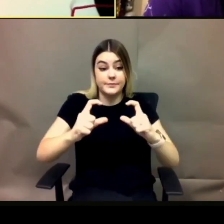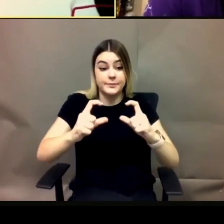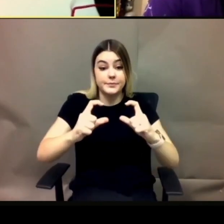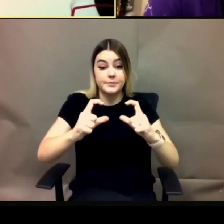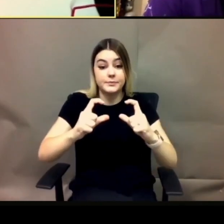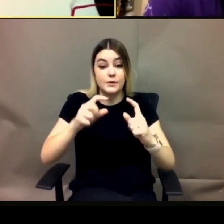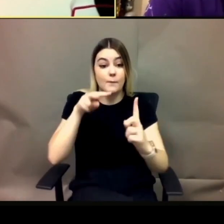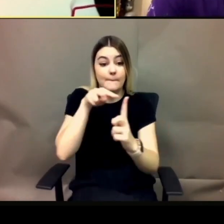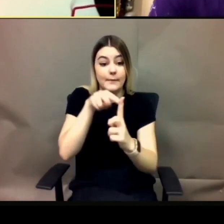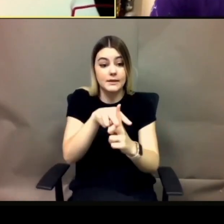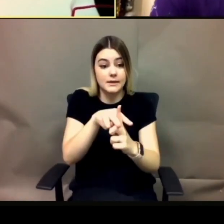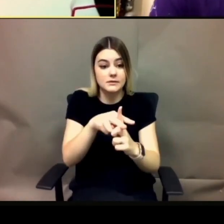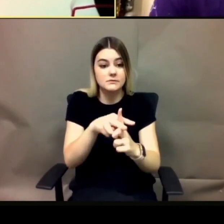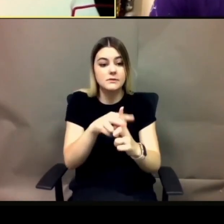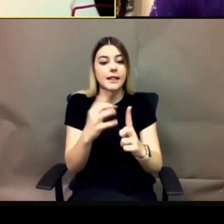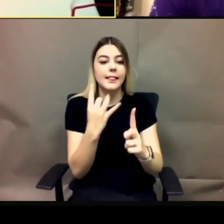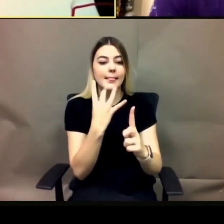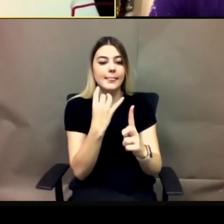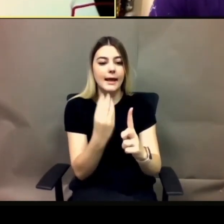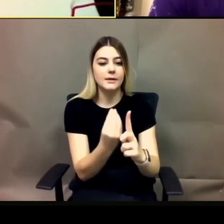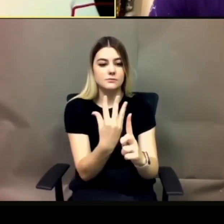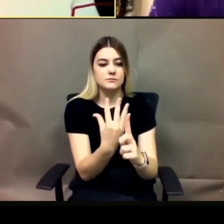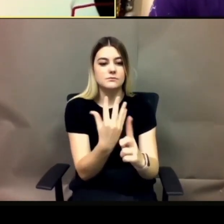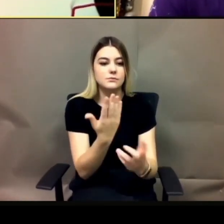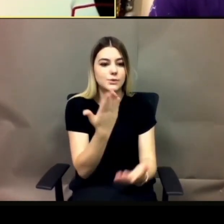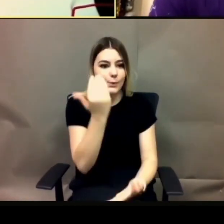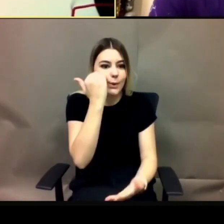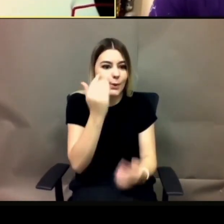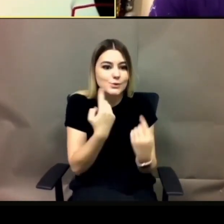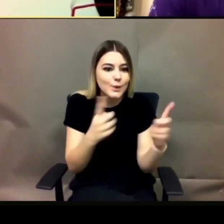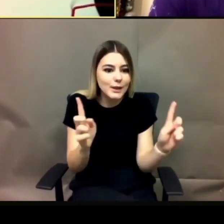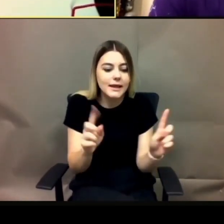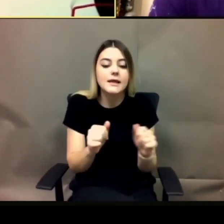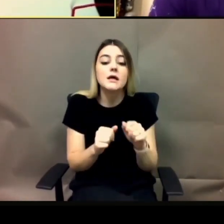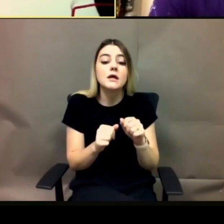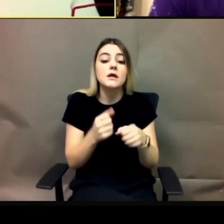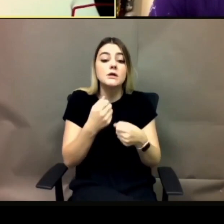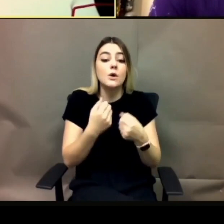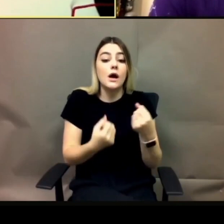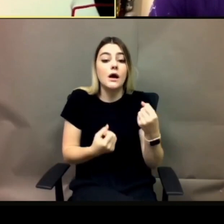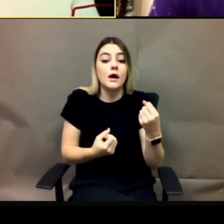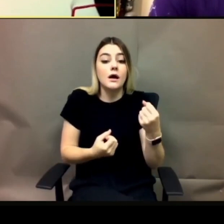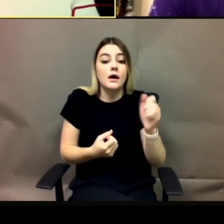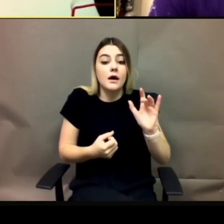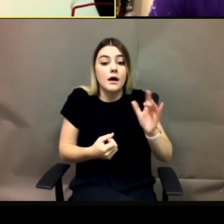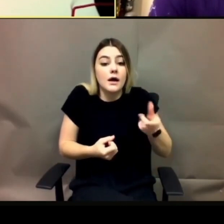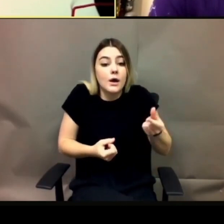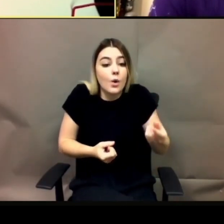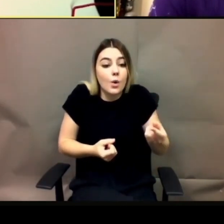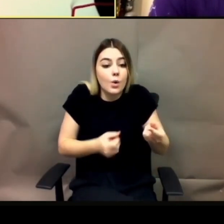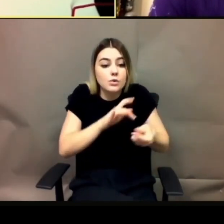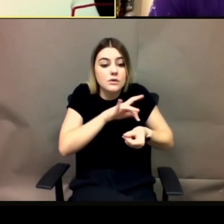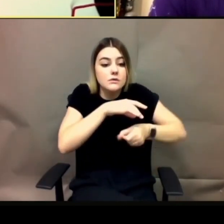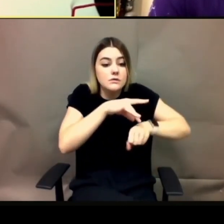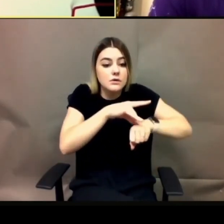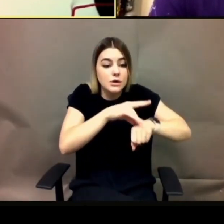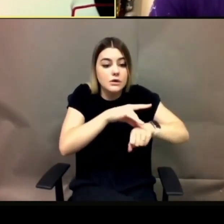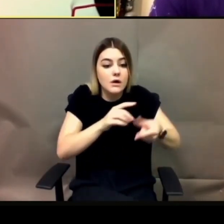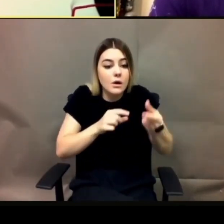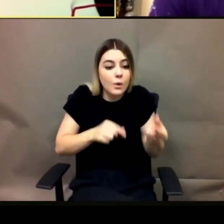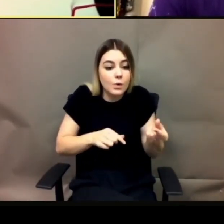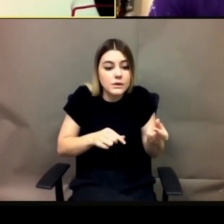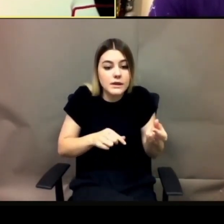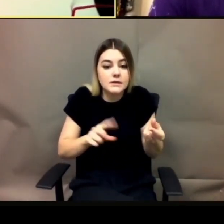so I know it's working. And when I hold Earth down here and I press any of these keys, I don't have to do anything to tell my computer